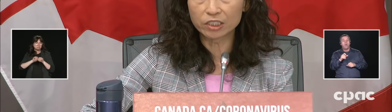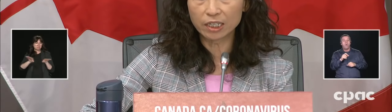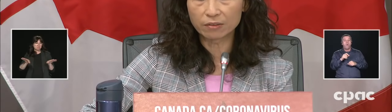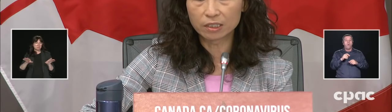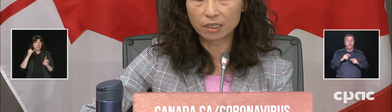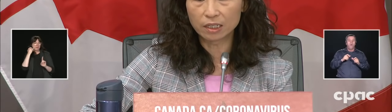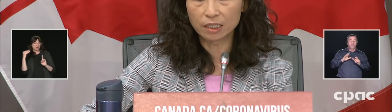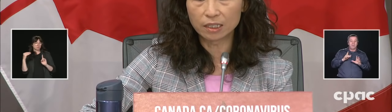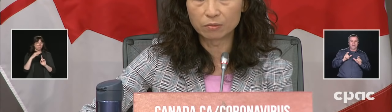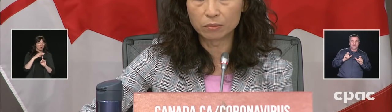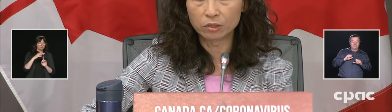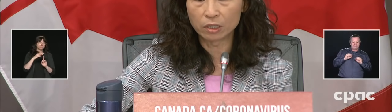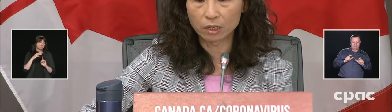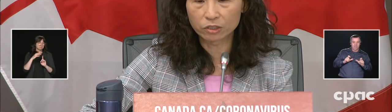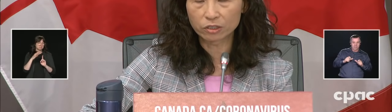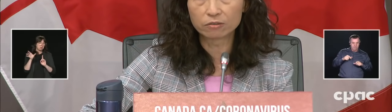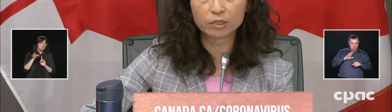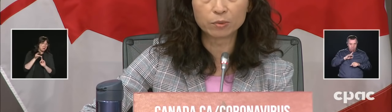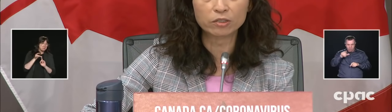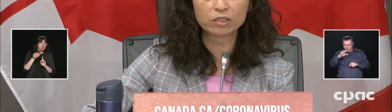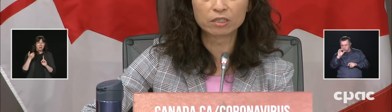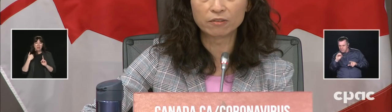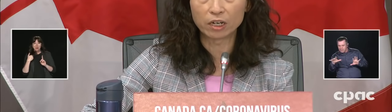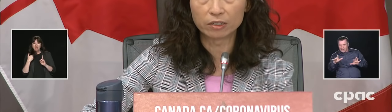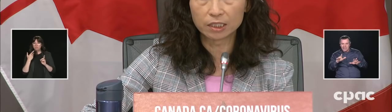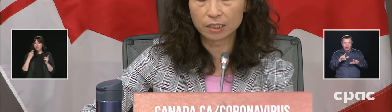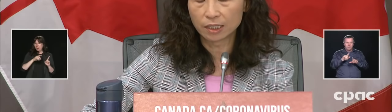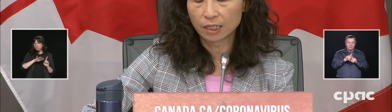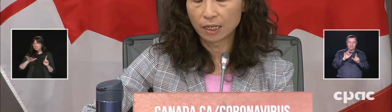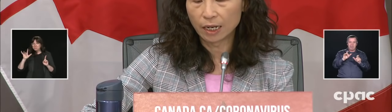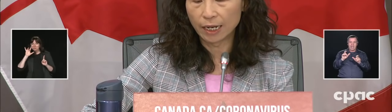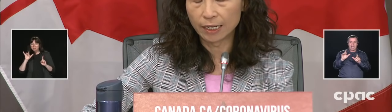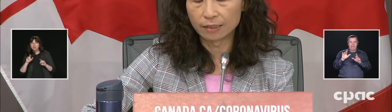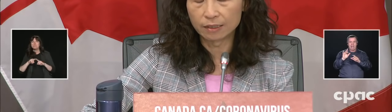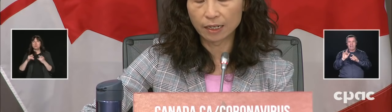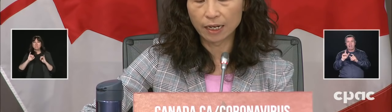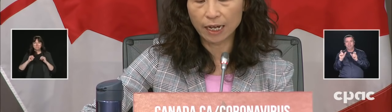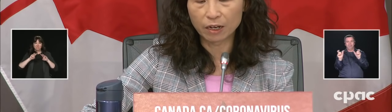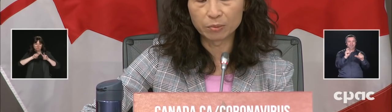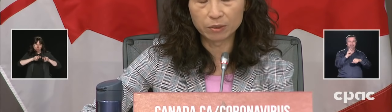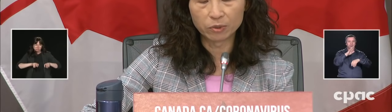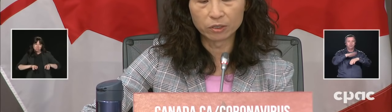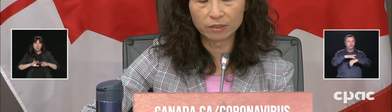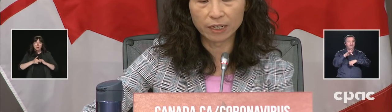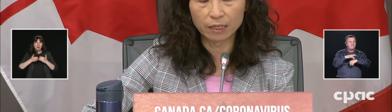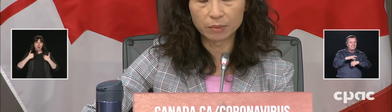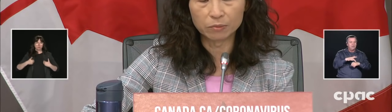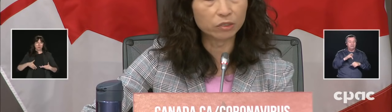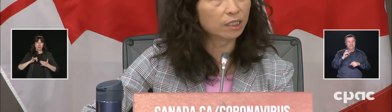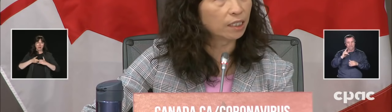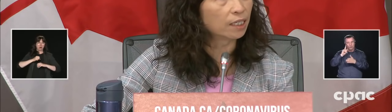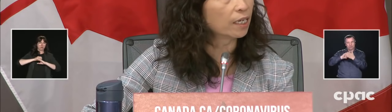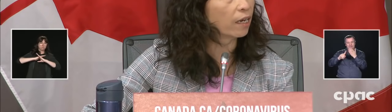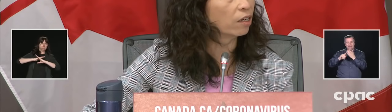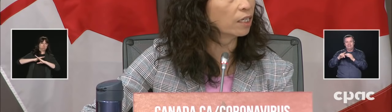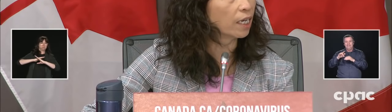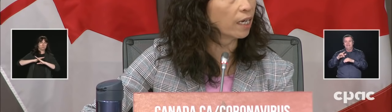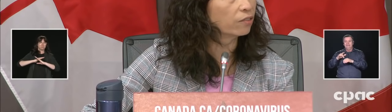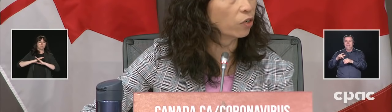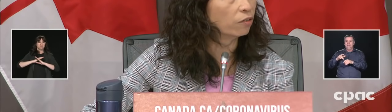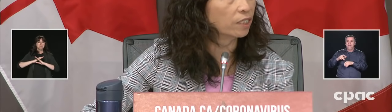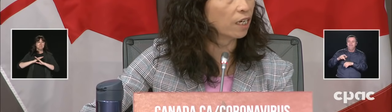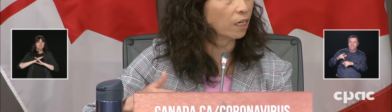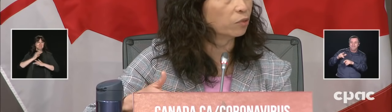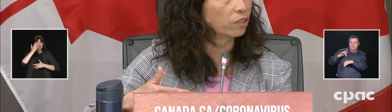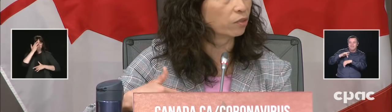still actually have to study the immunological response to the virus and how people develop immunity and how long they